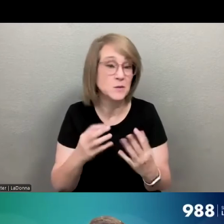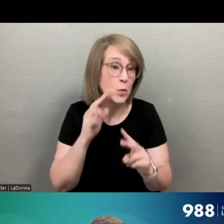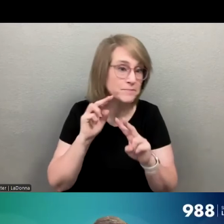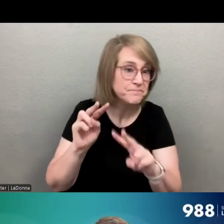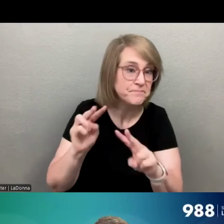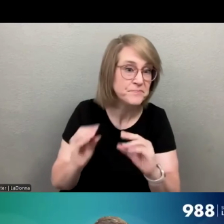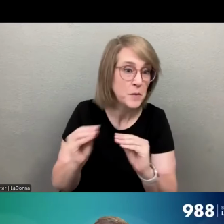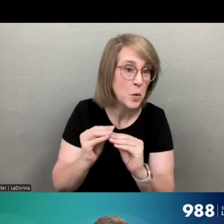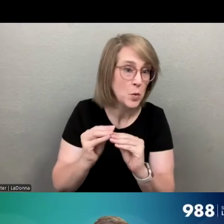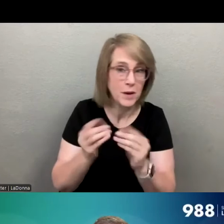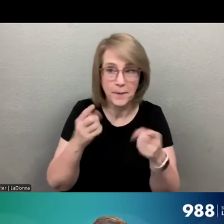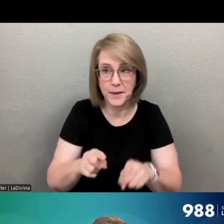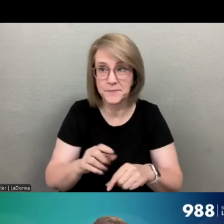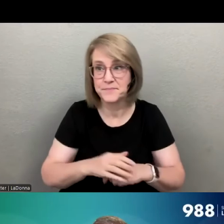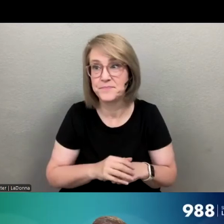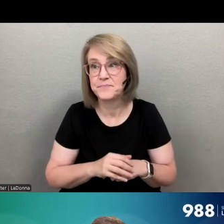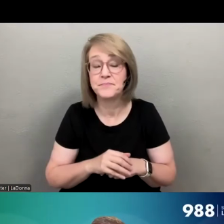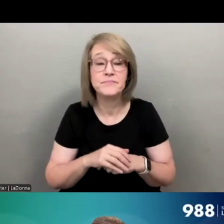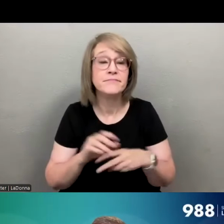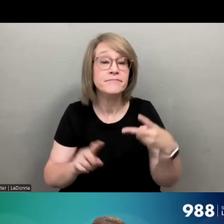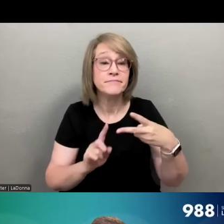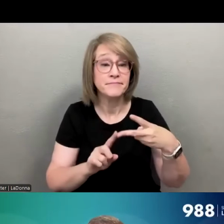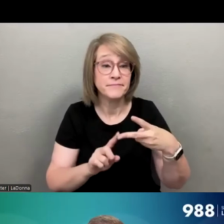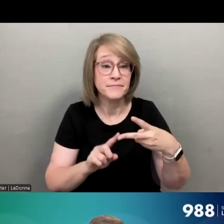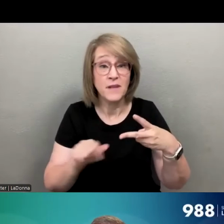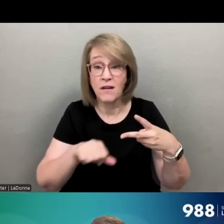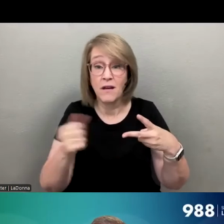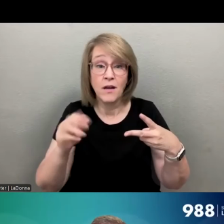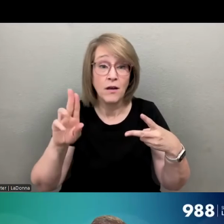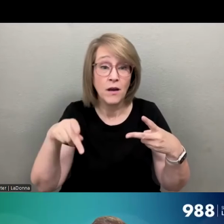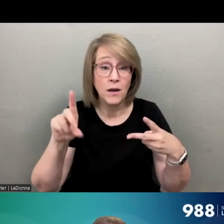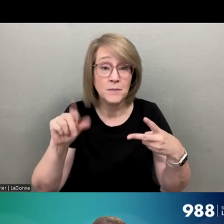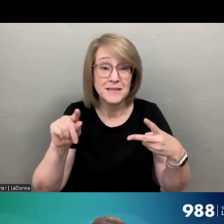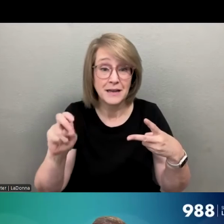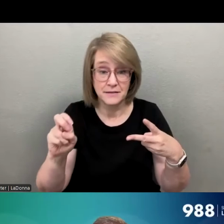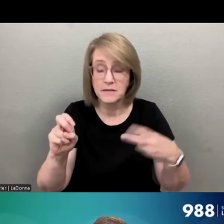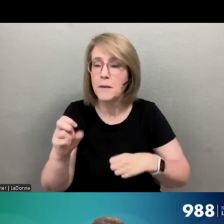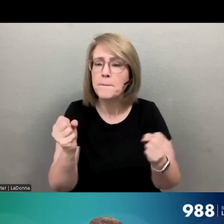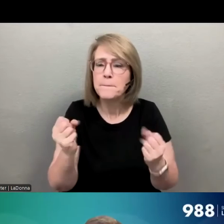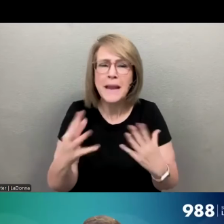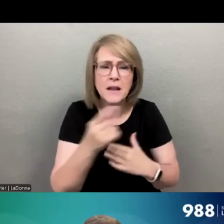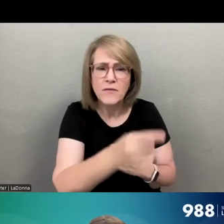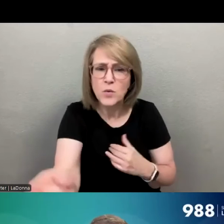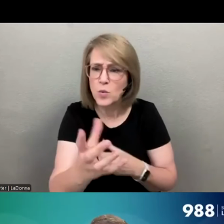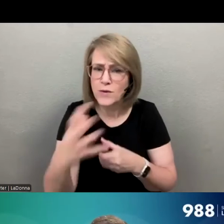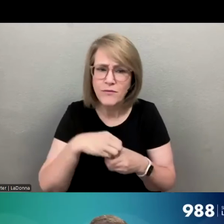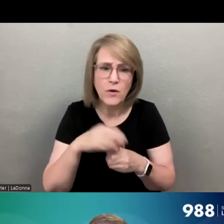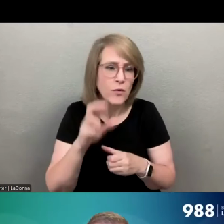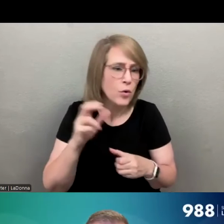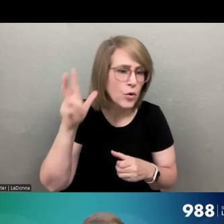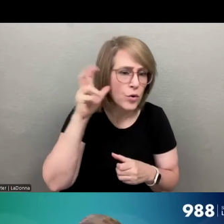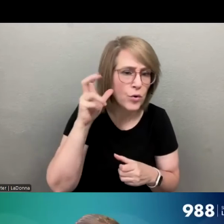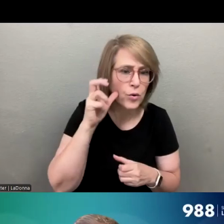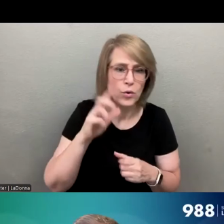I also wanted to provide a quick kind of behind the scenes update. I know many of the people on this call have been involved or have heard of work that we're